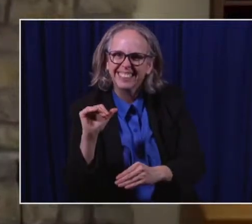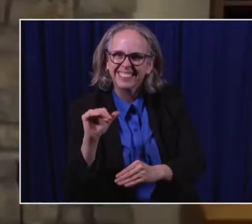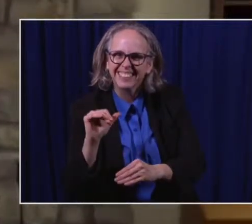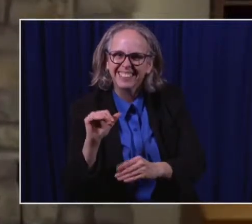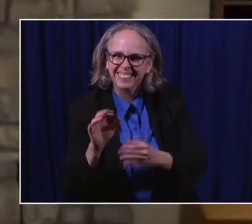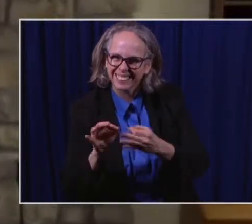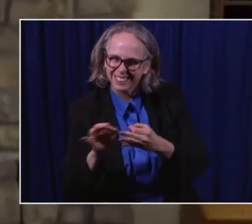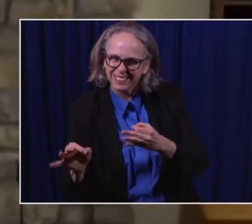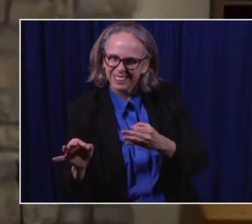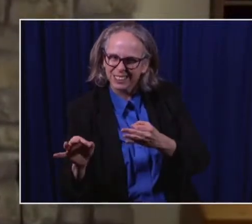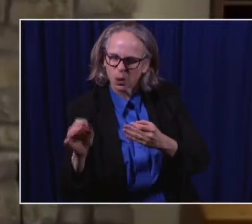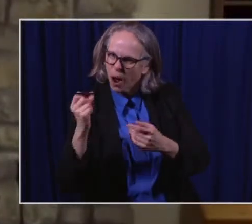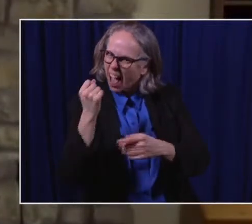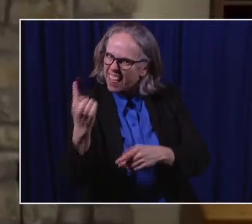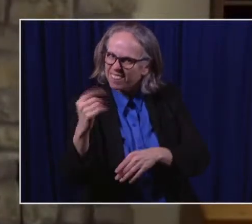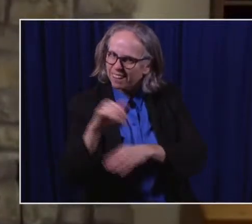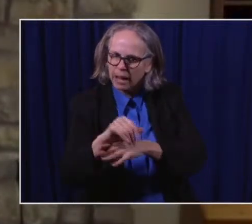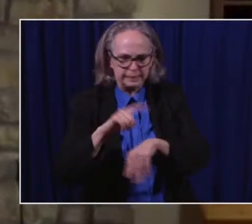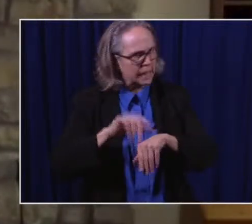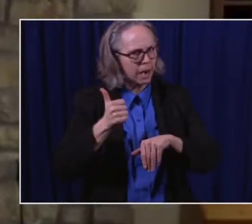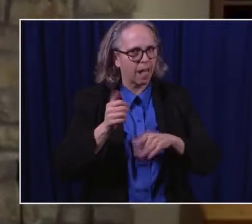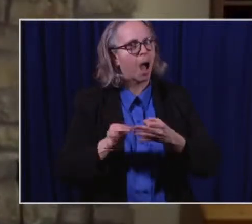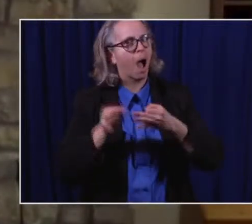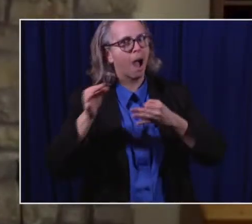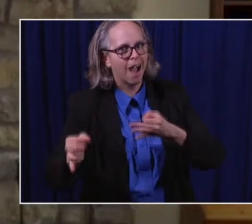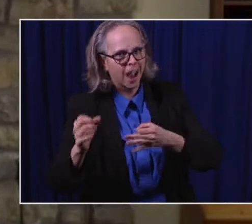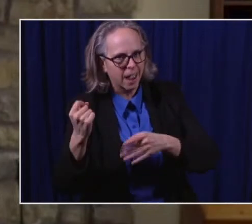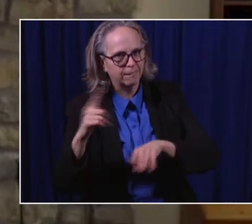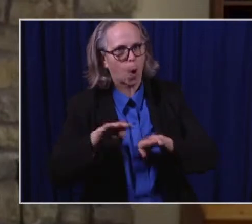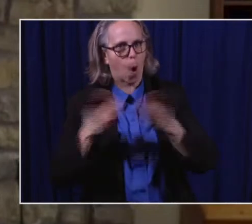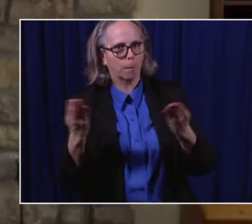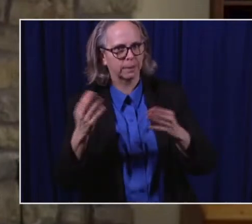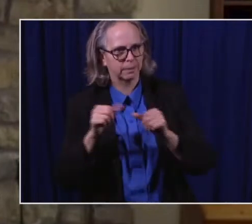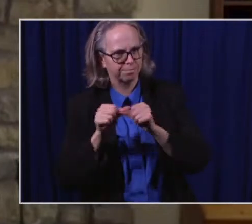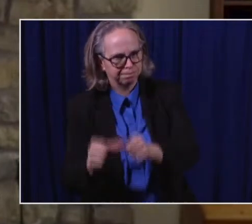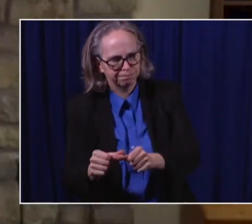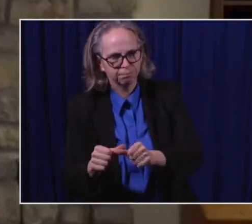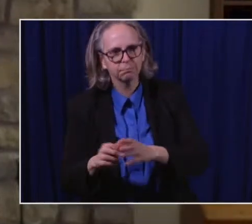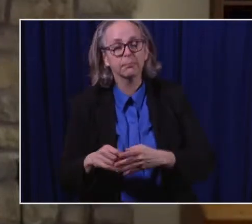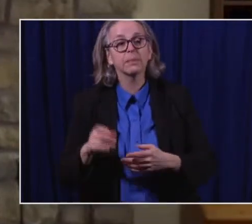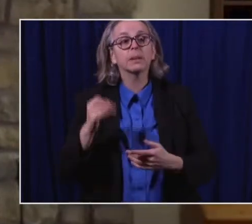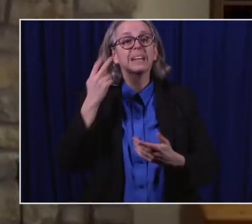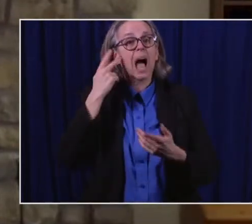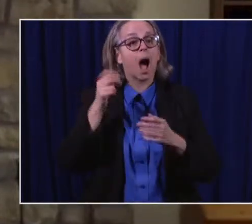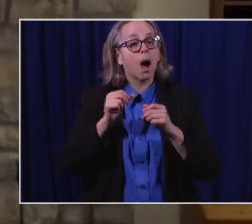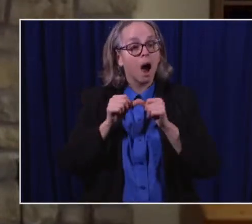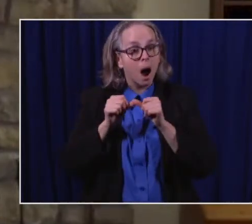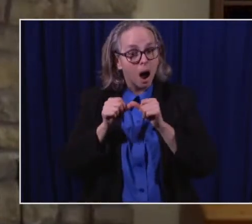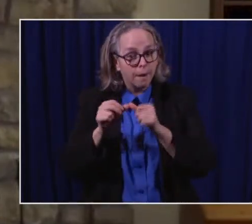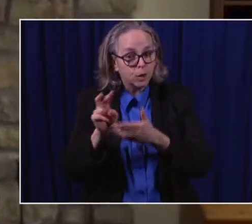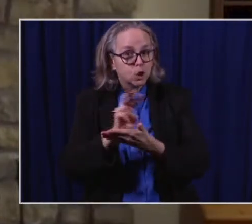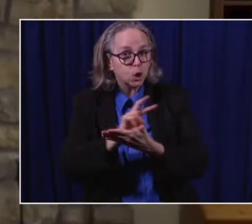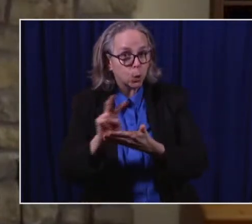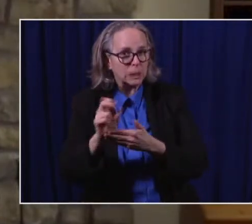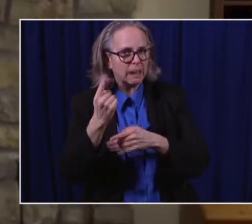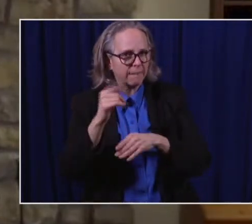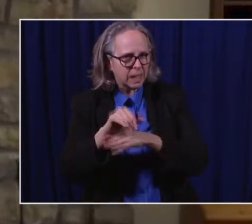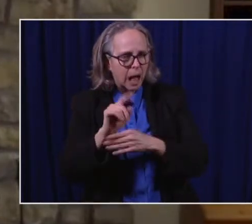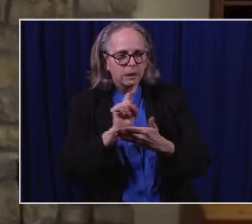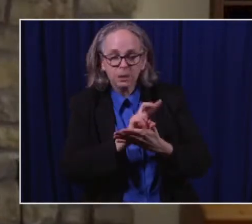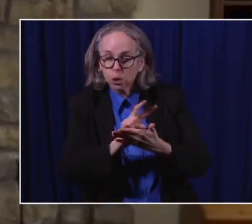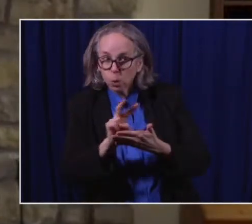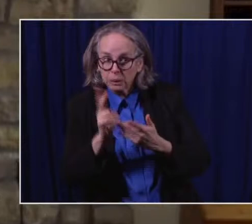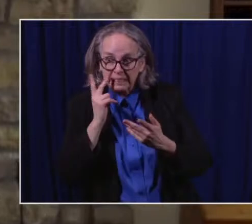be 11 o'clock. We will look at this again in 2 weeks, and we'll see where we are. If this trend